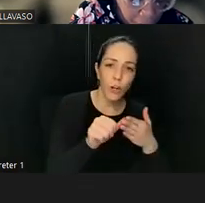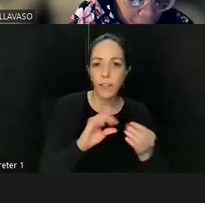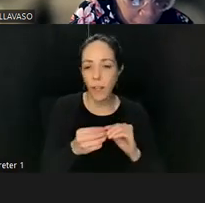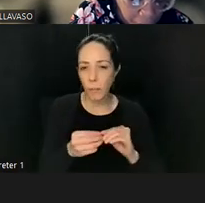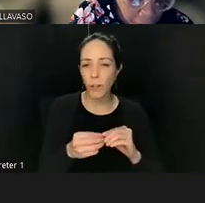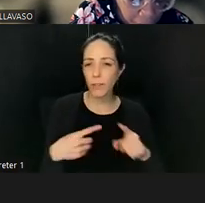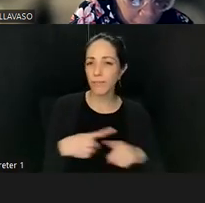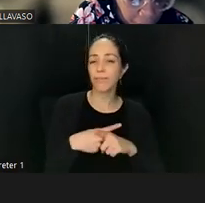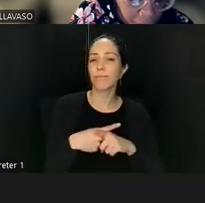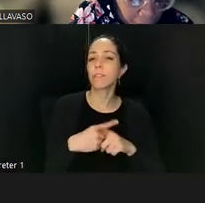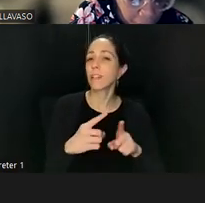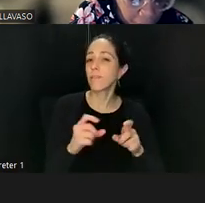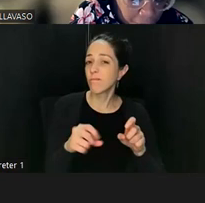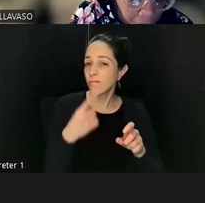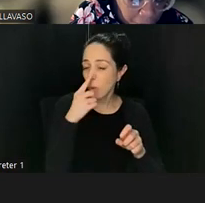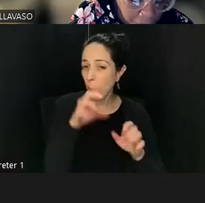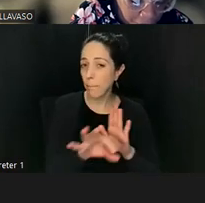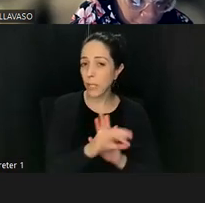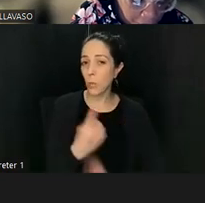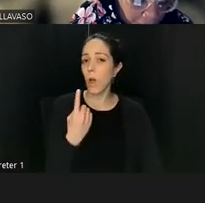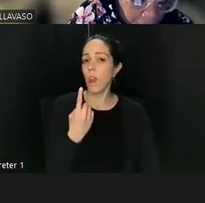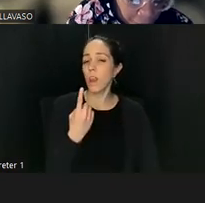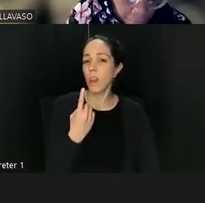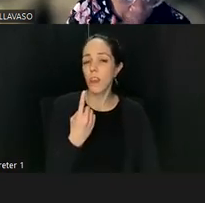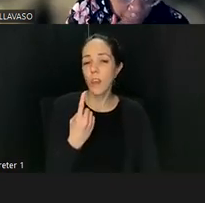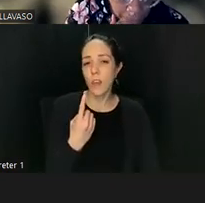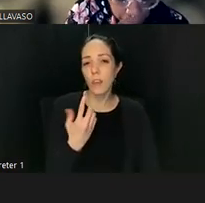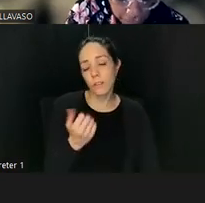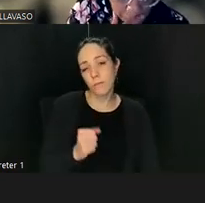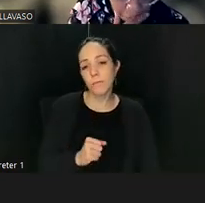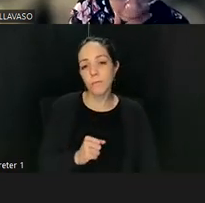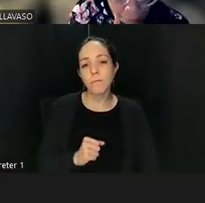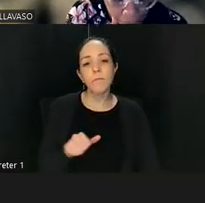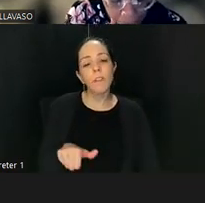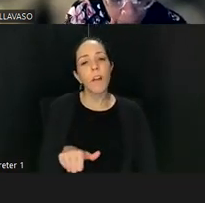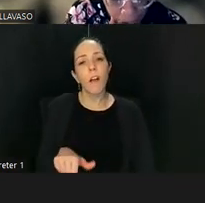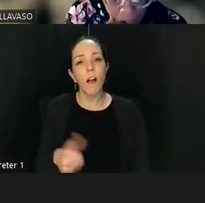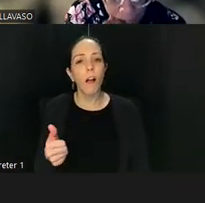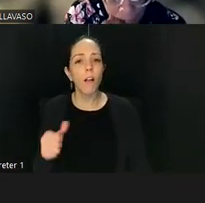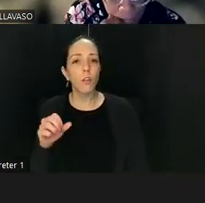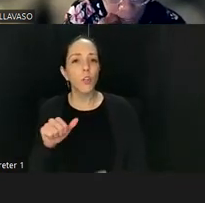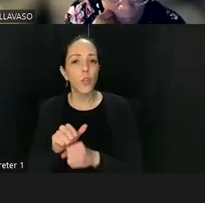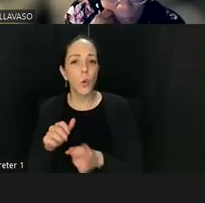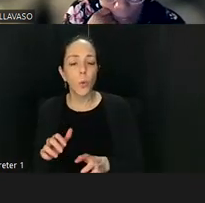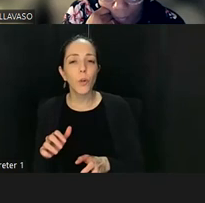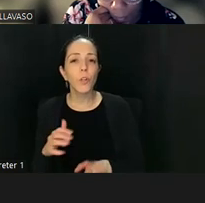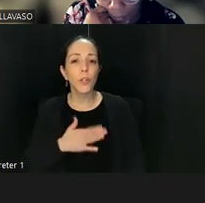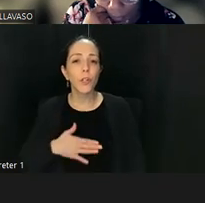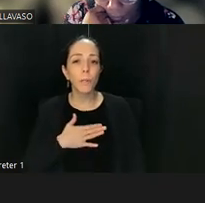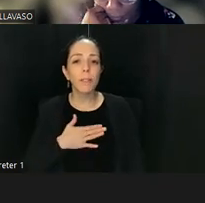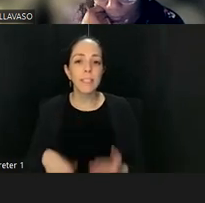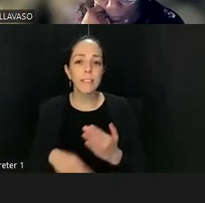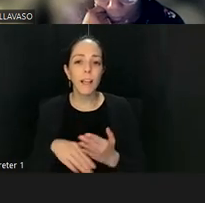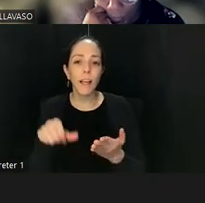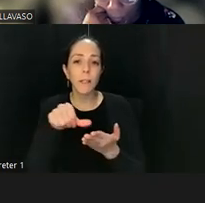two, just on behalf of my colleague on the commission, Charlie Michelle Wesley, I would urge you to put page numbers on your document as